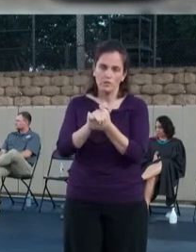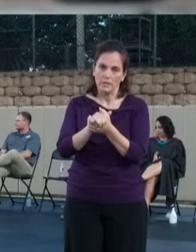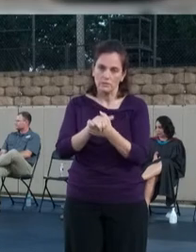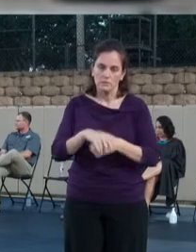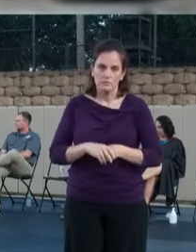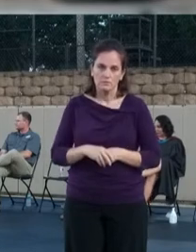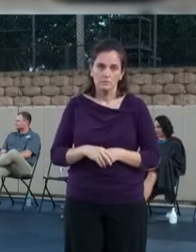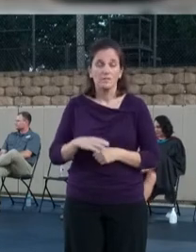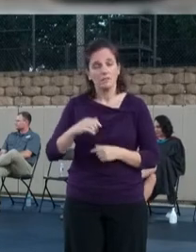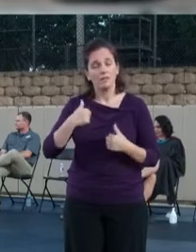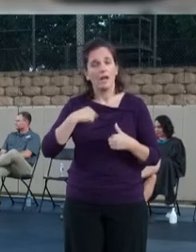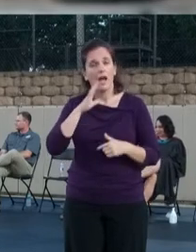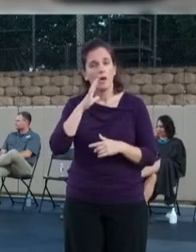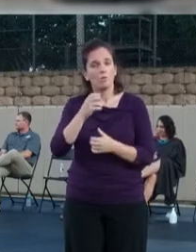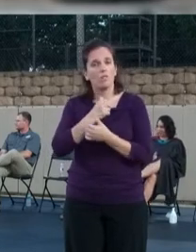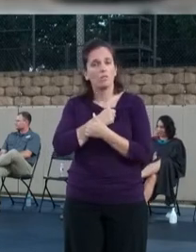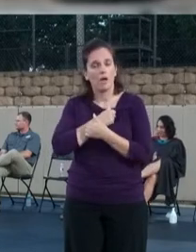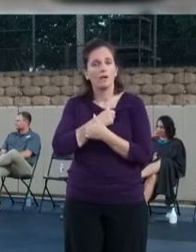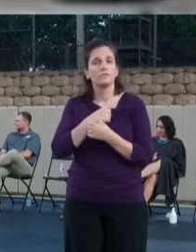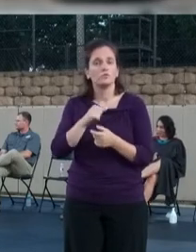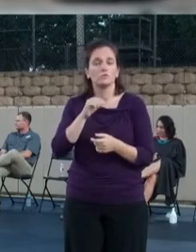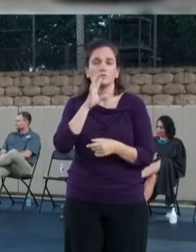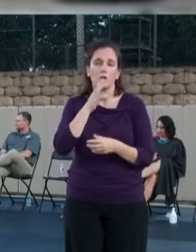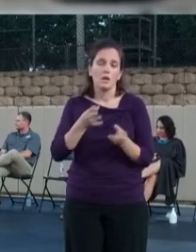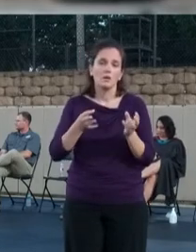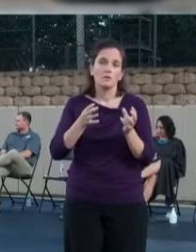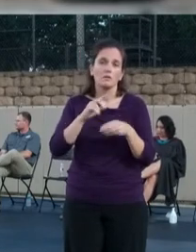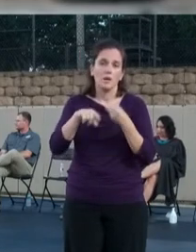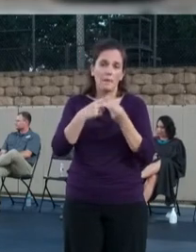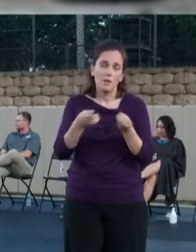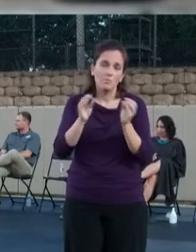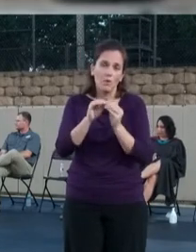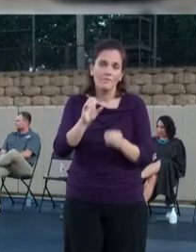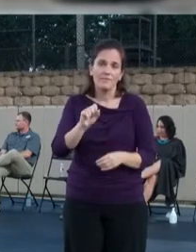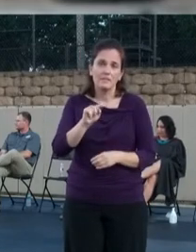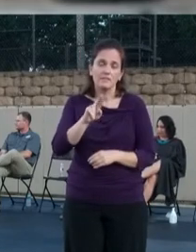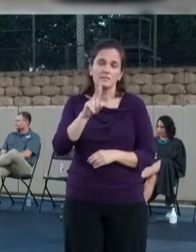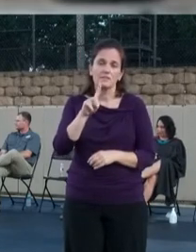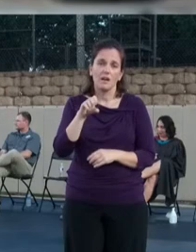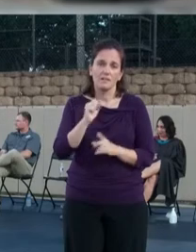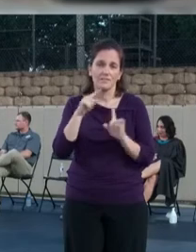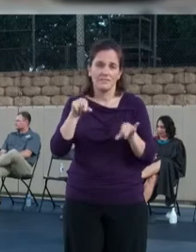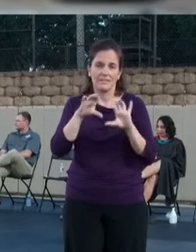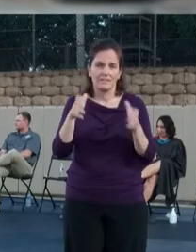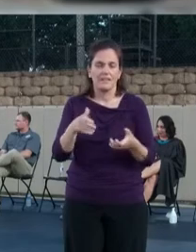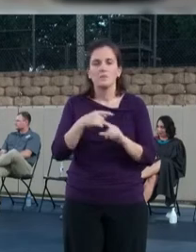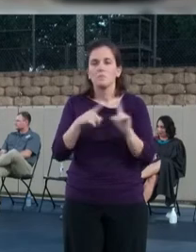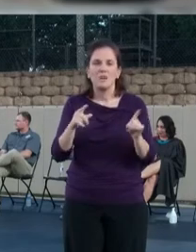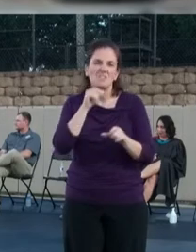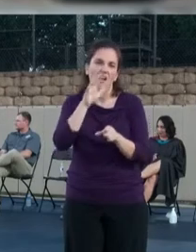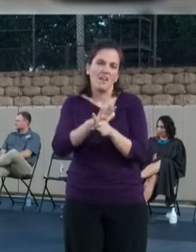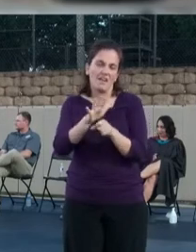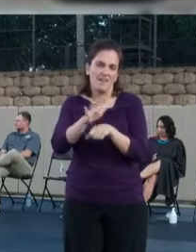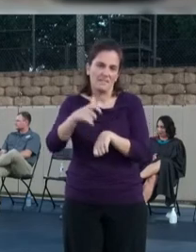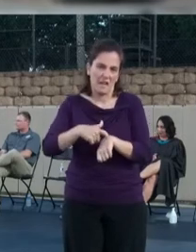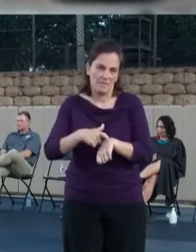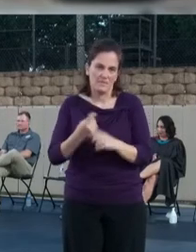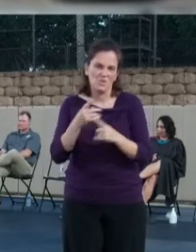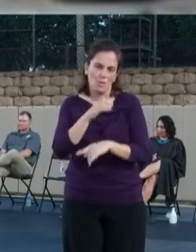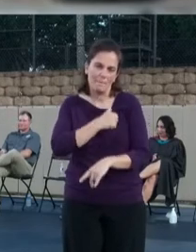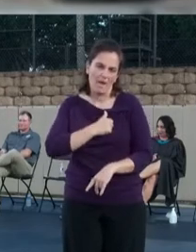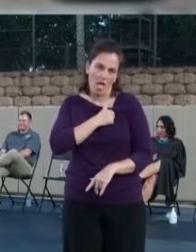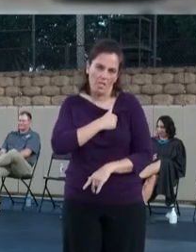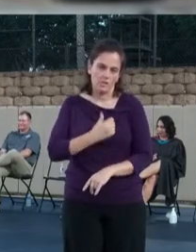I would love to talk more about the studs in this class, but we simply don't have time in the program, so I